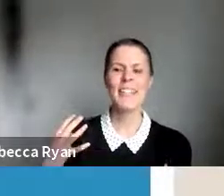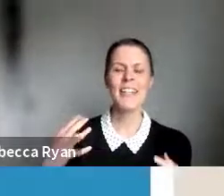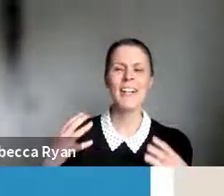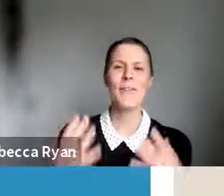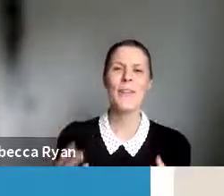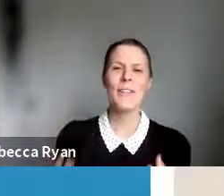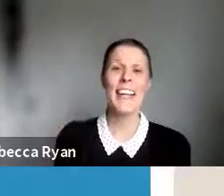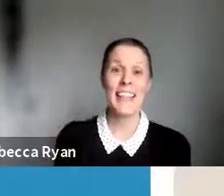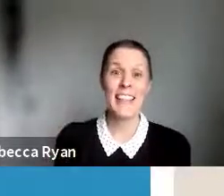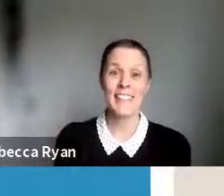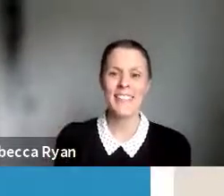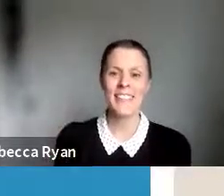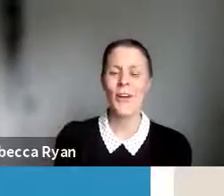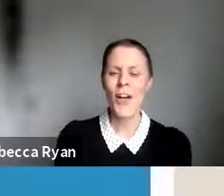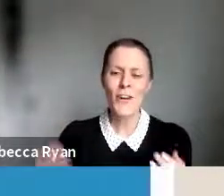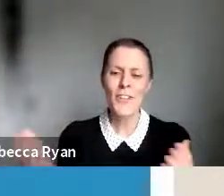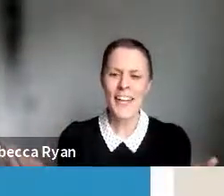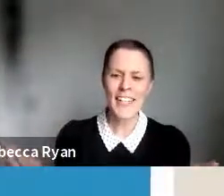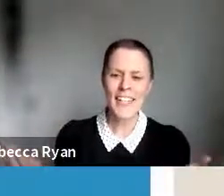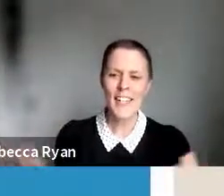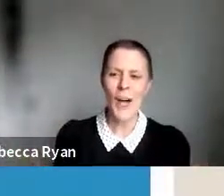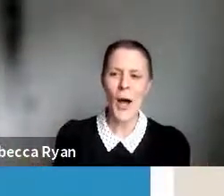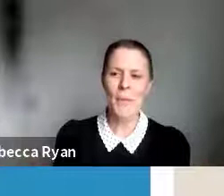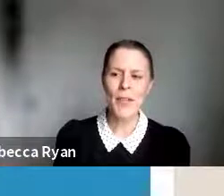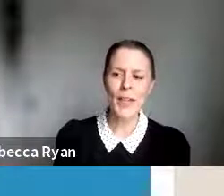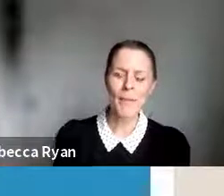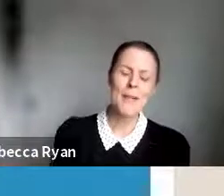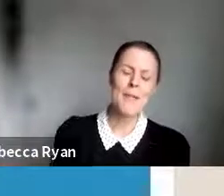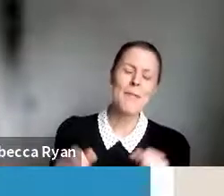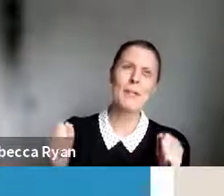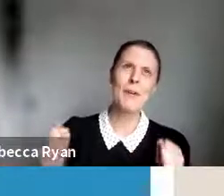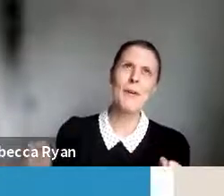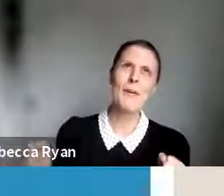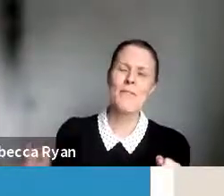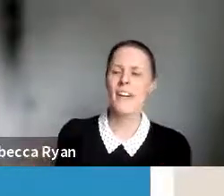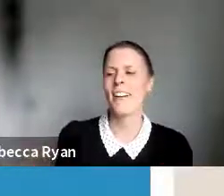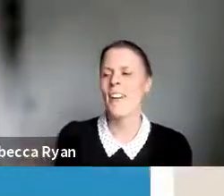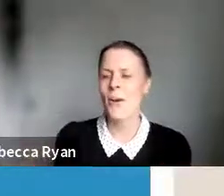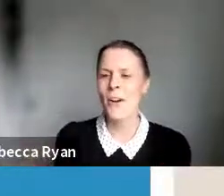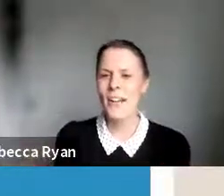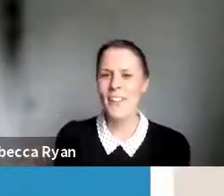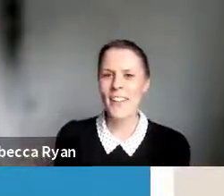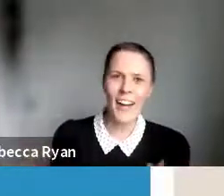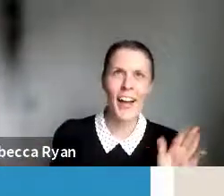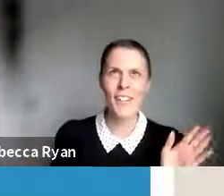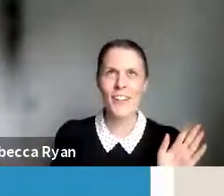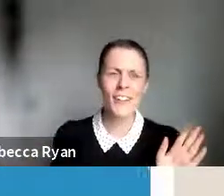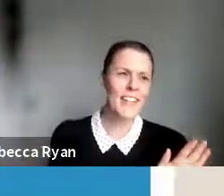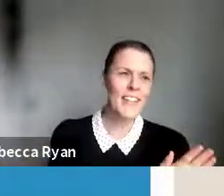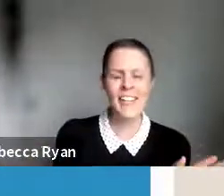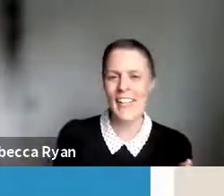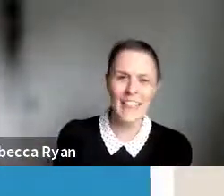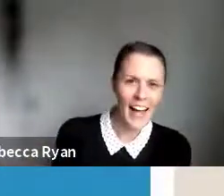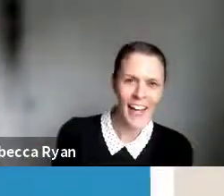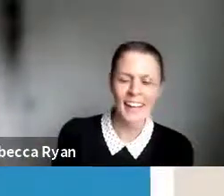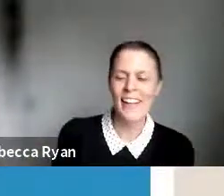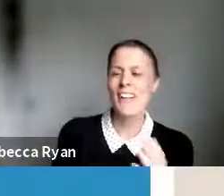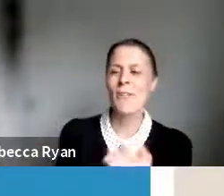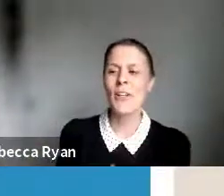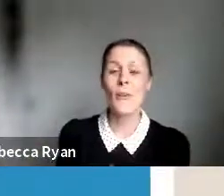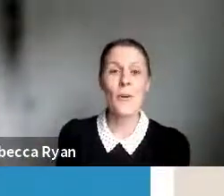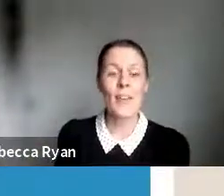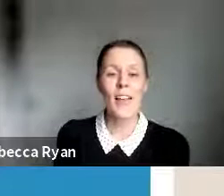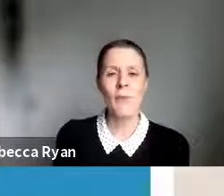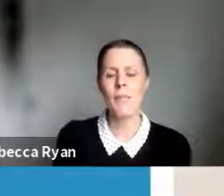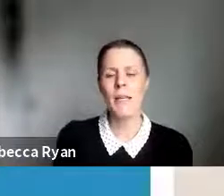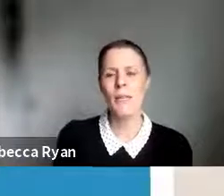to see a quote like this: COVID-19, I'm glad the pandemic is over. Or even, I haven't heard of anyone getting that.